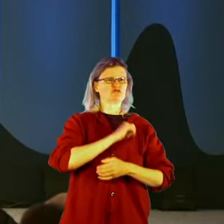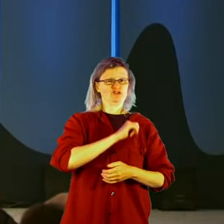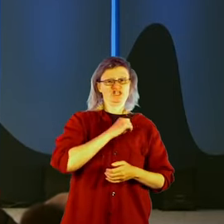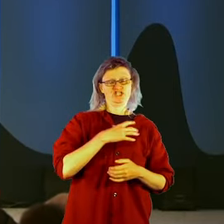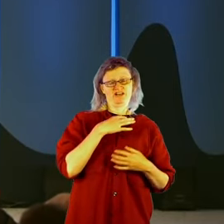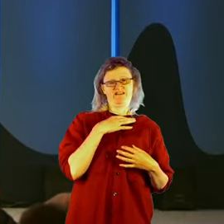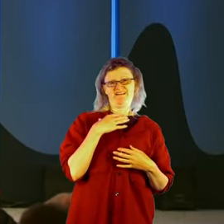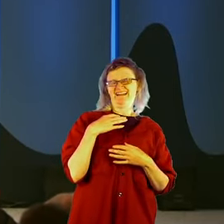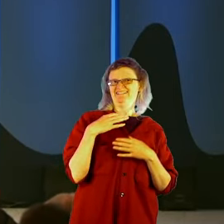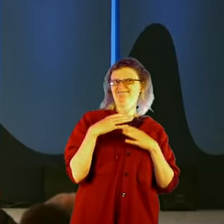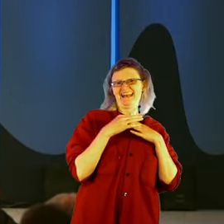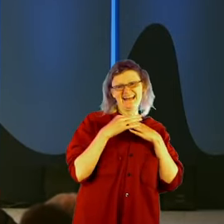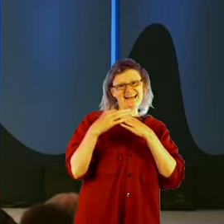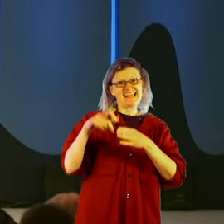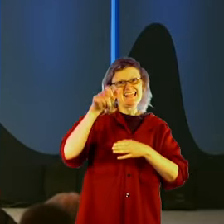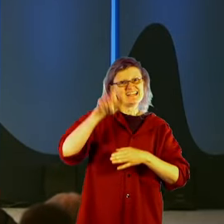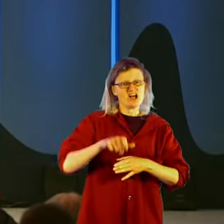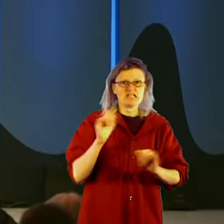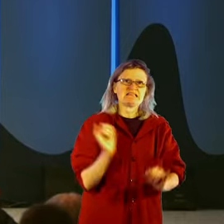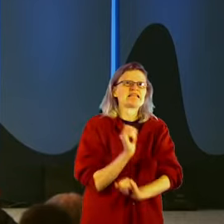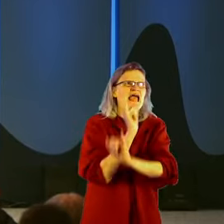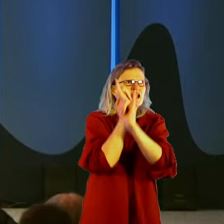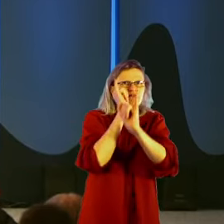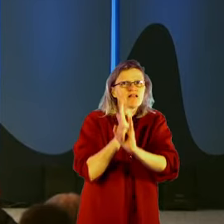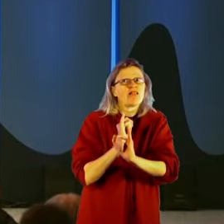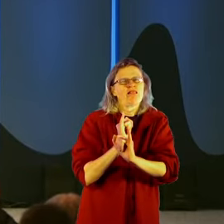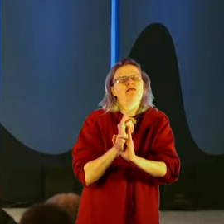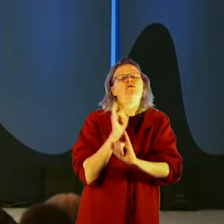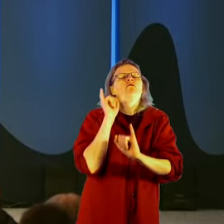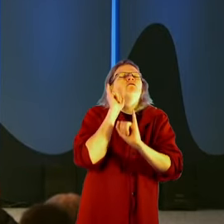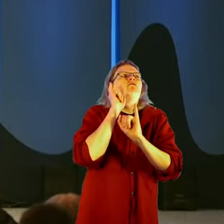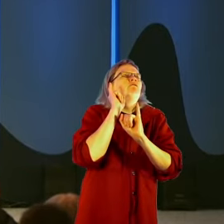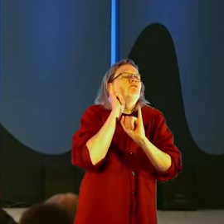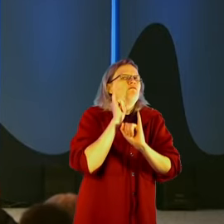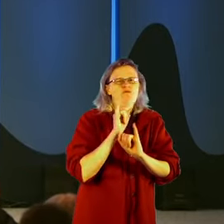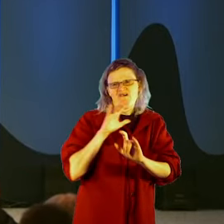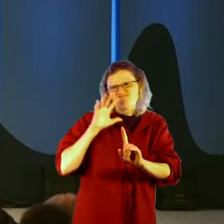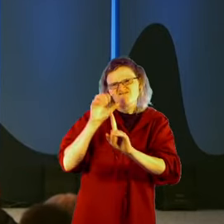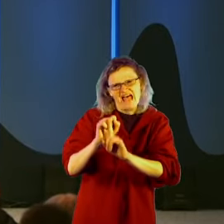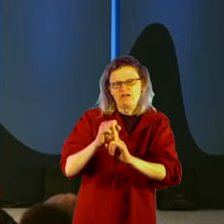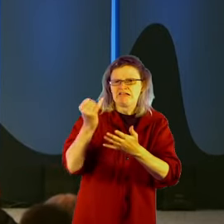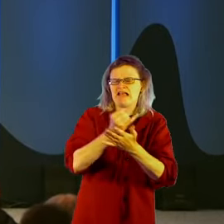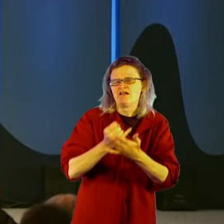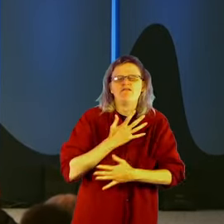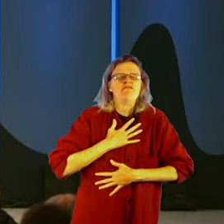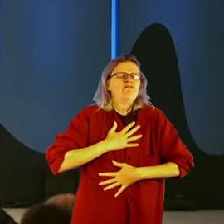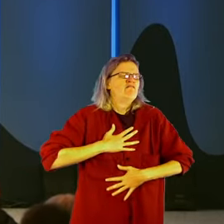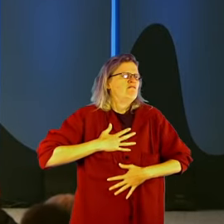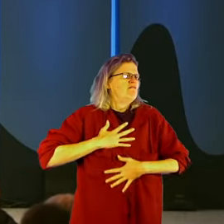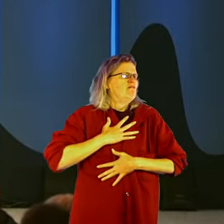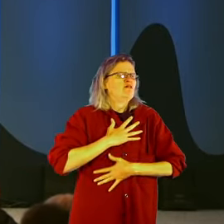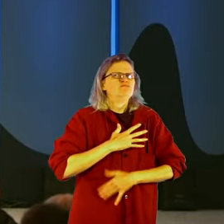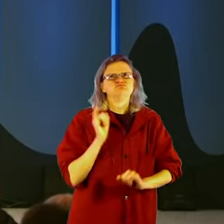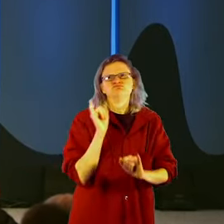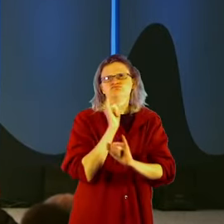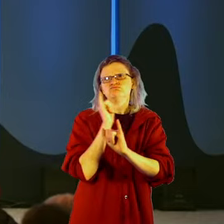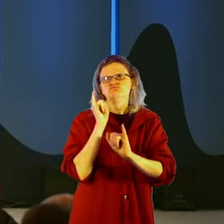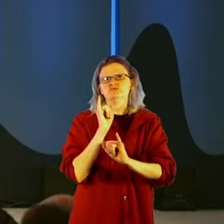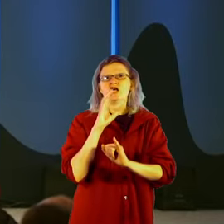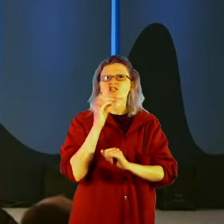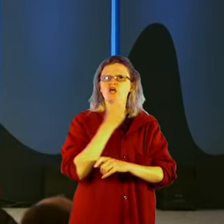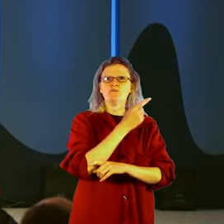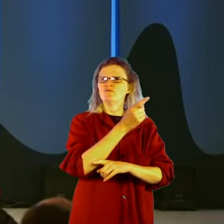being... Oh, the scandal of Christian leadership. I mean, it's just heartbreaking, isn't it? And maybe for some of you, there's